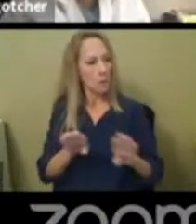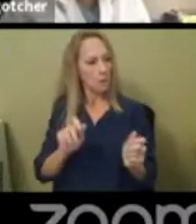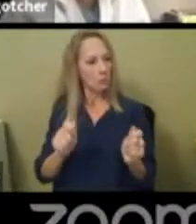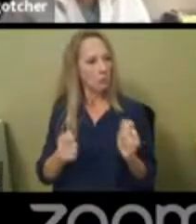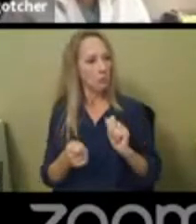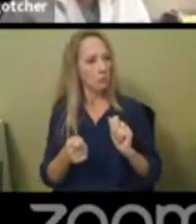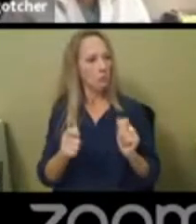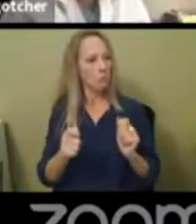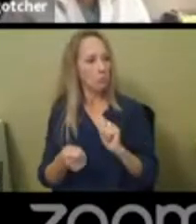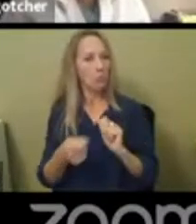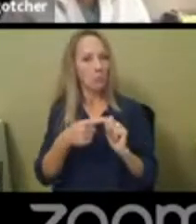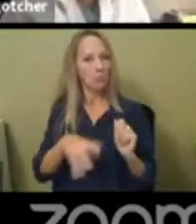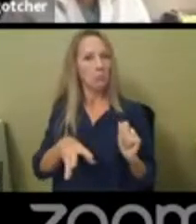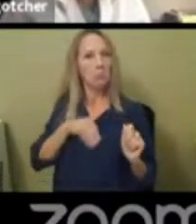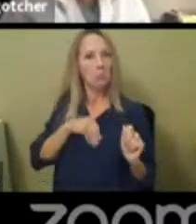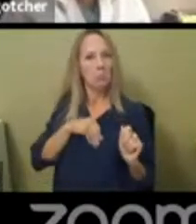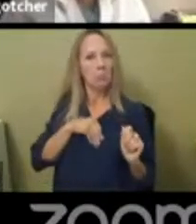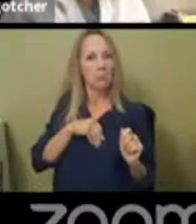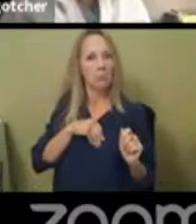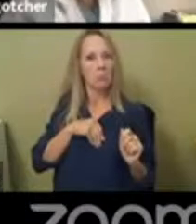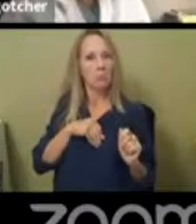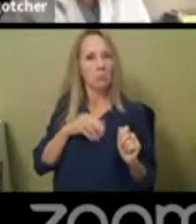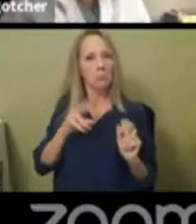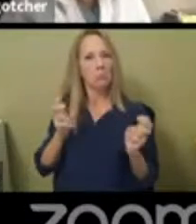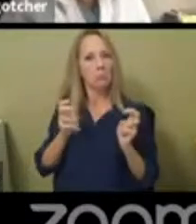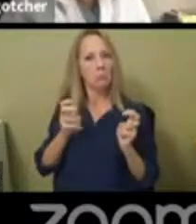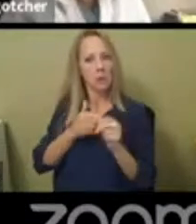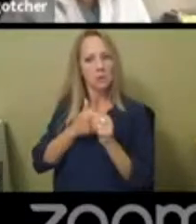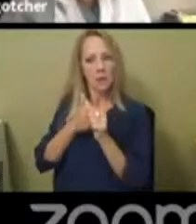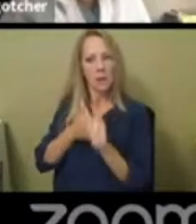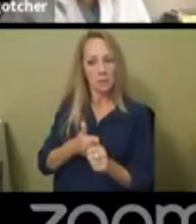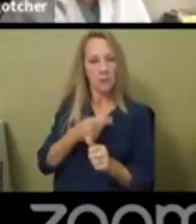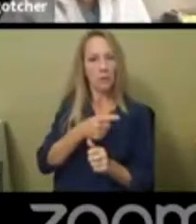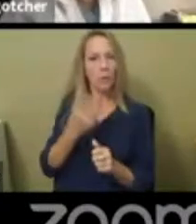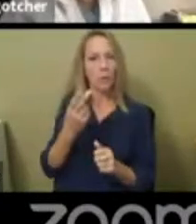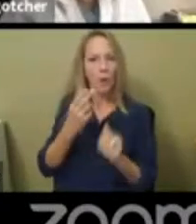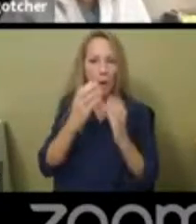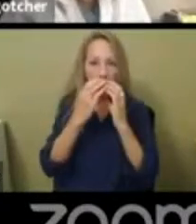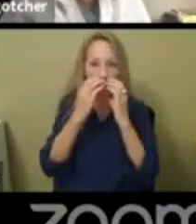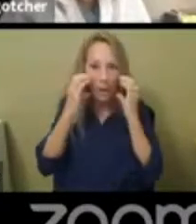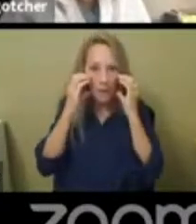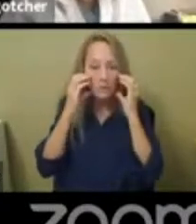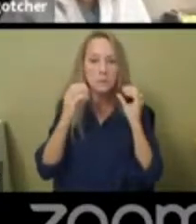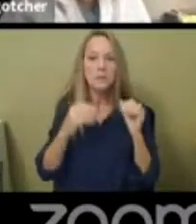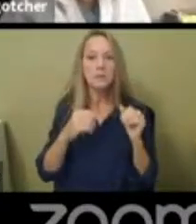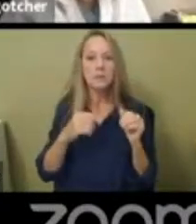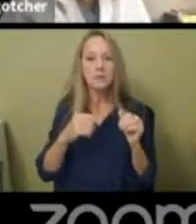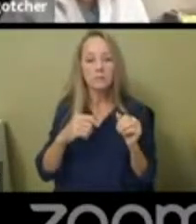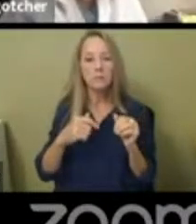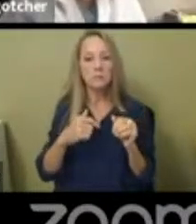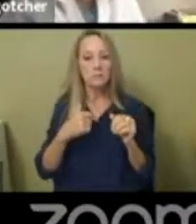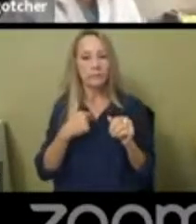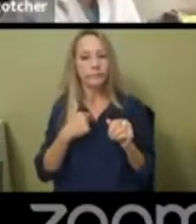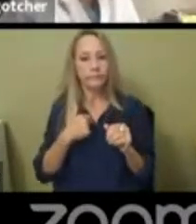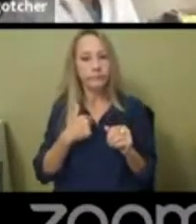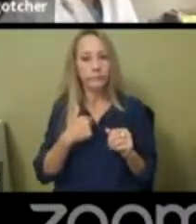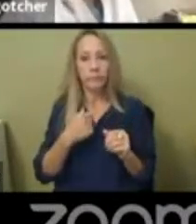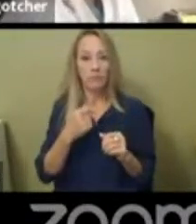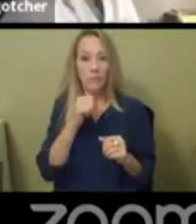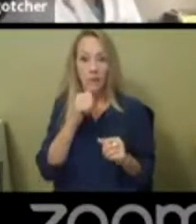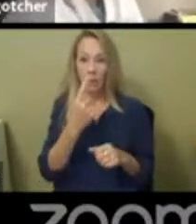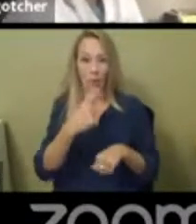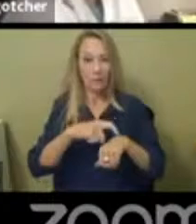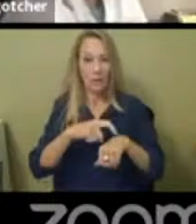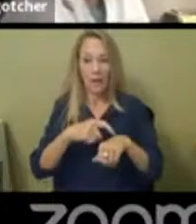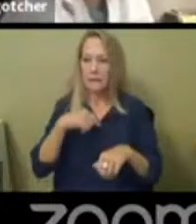They're wearing the mask. I taught a class this fall. I have not one time, face-to-face, not one time had to ask a student to put the mask